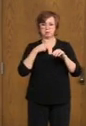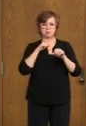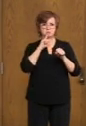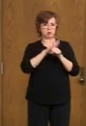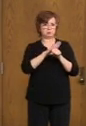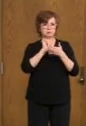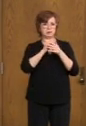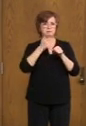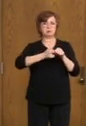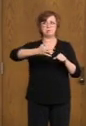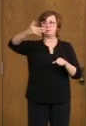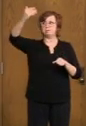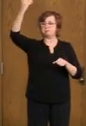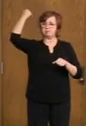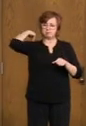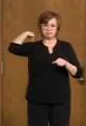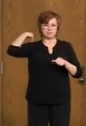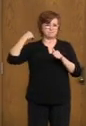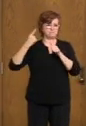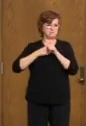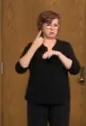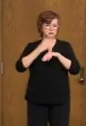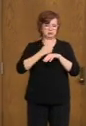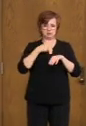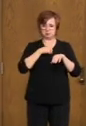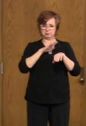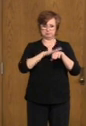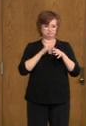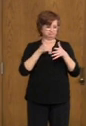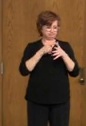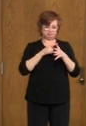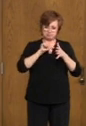system is able to handle what, and I think in